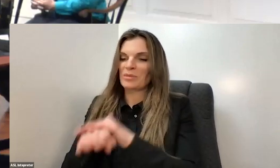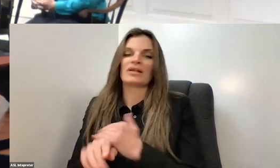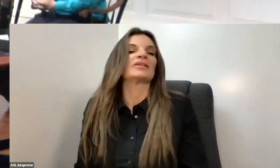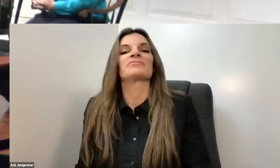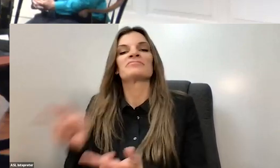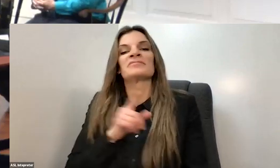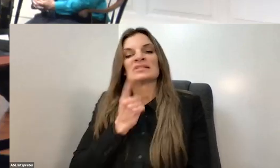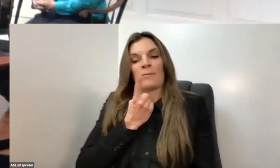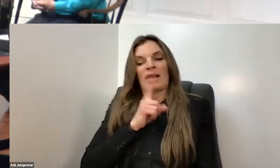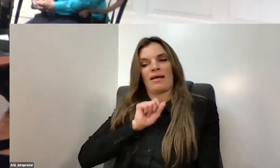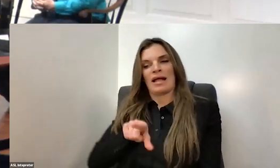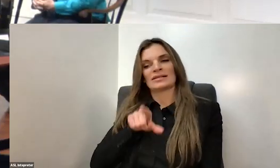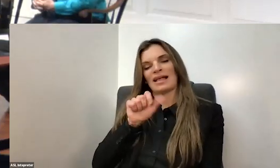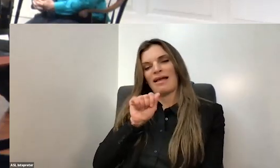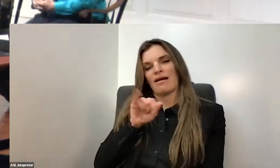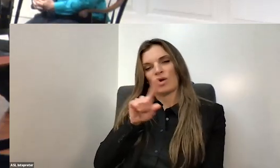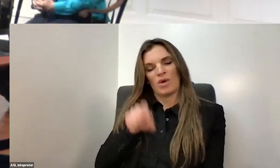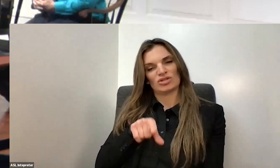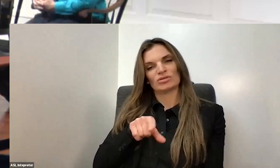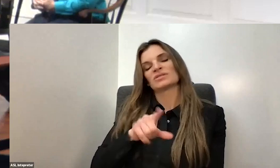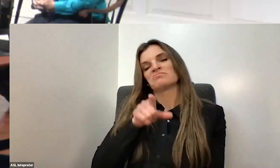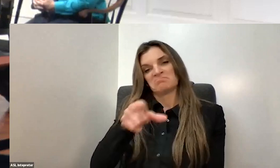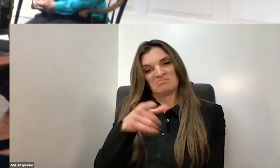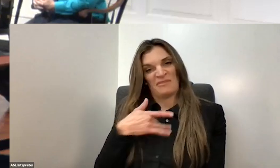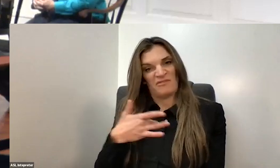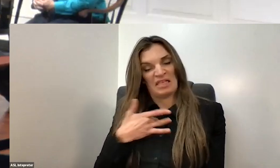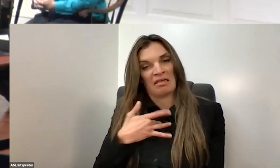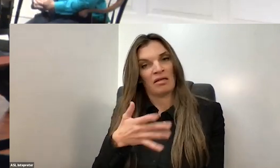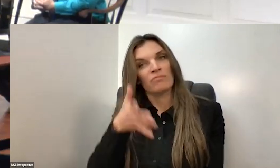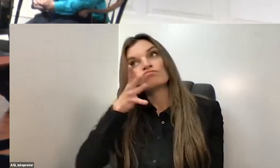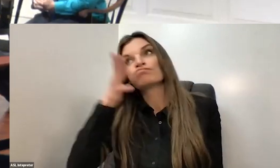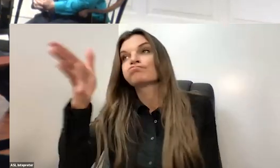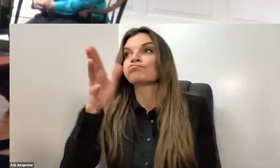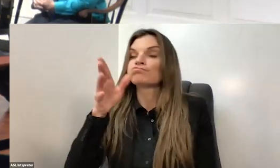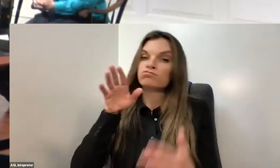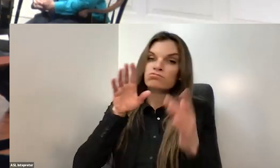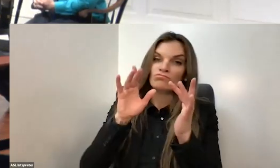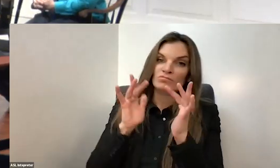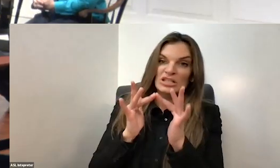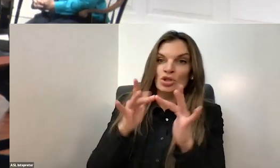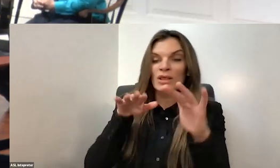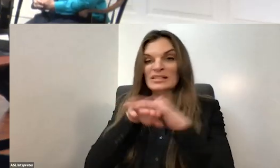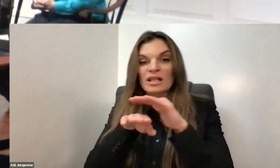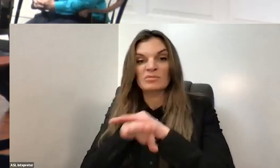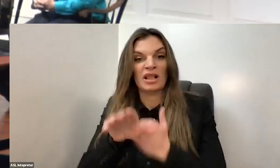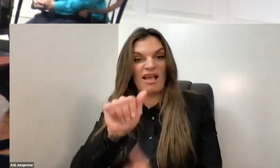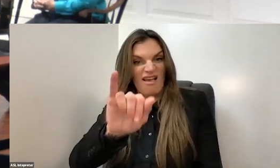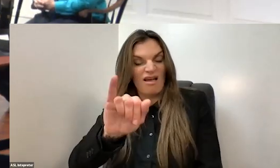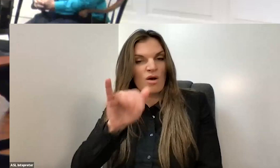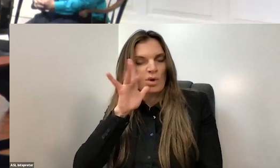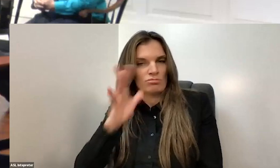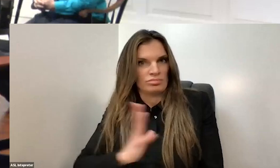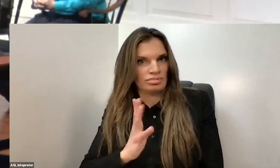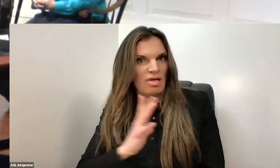Do you view it as a mostly positive thing in terms of the future of digital accessibility? How do you think about it in terms of